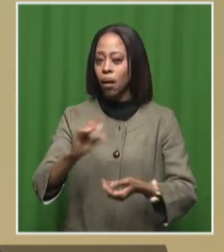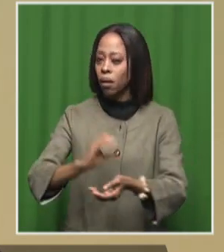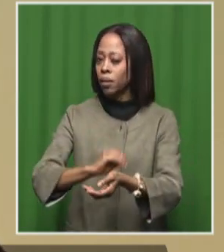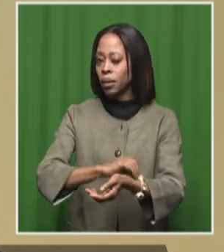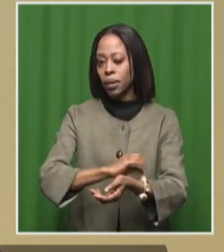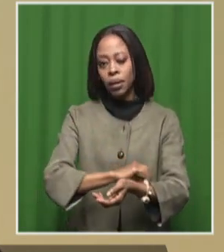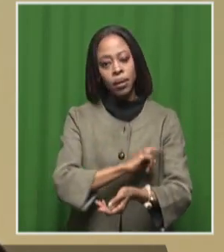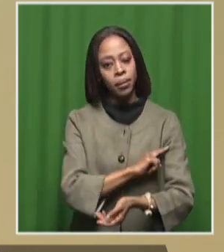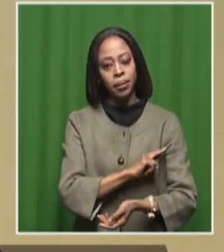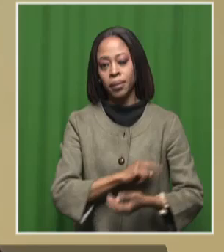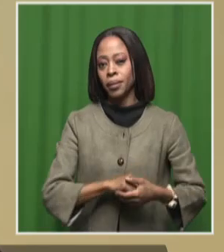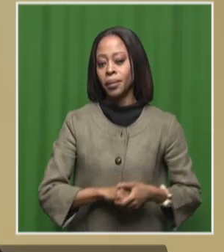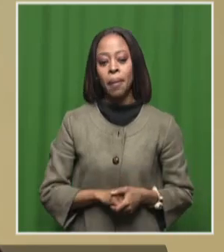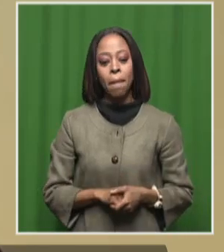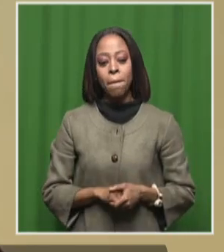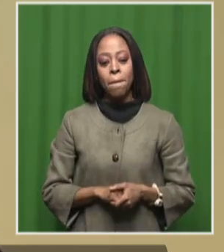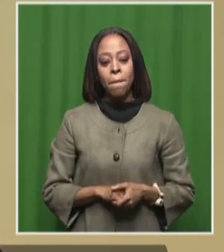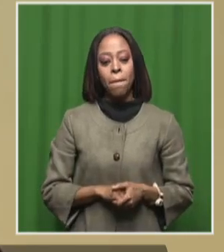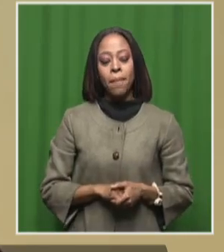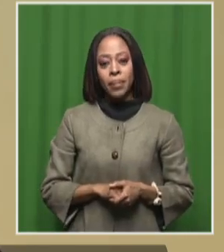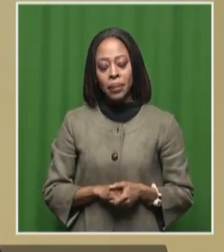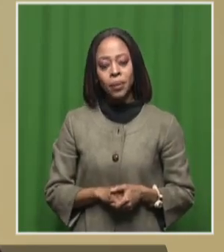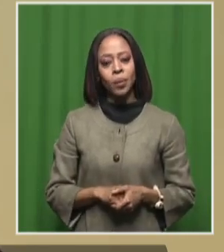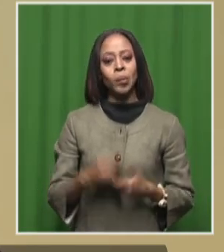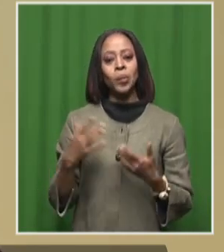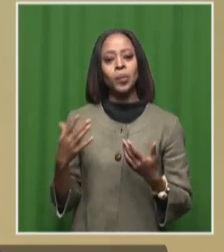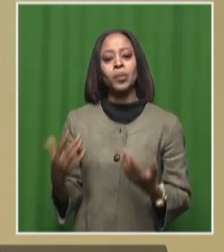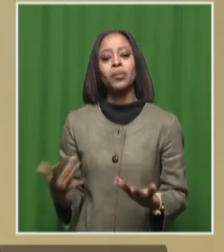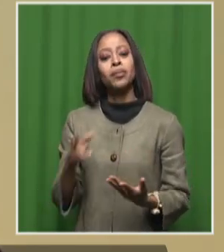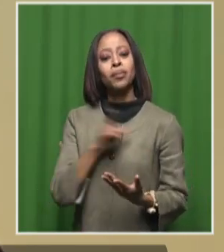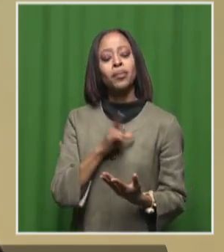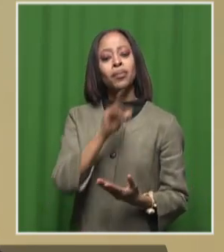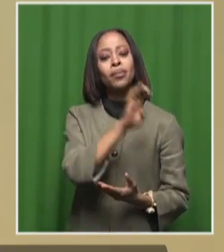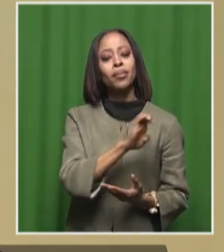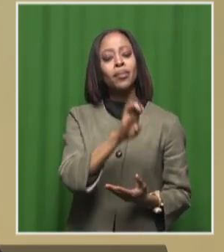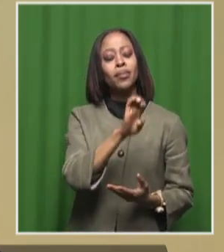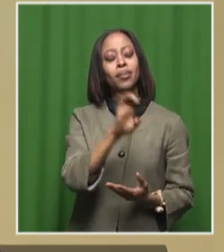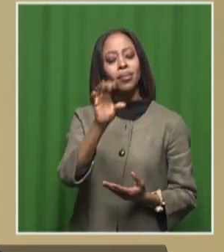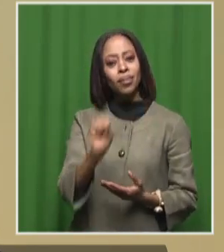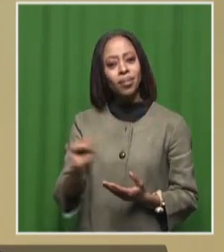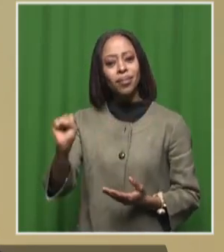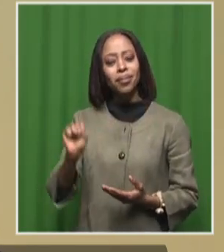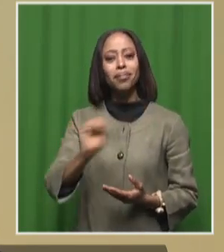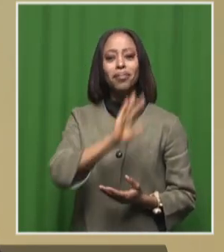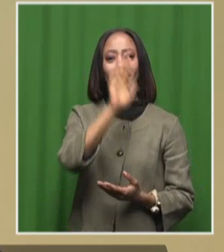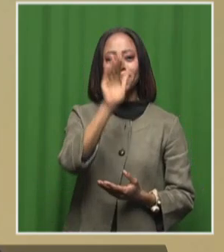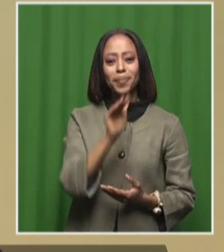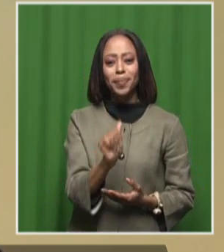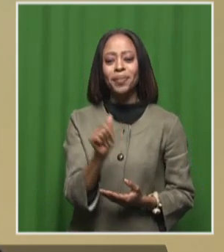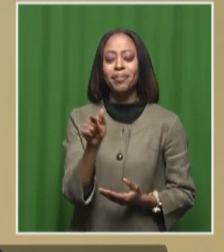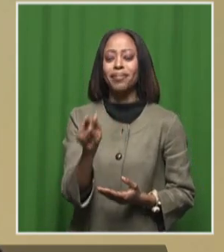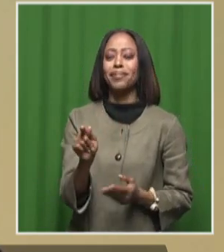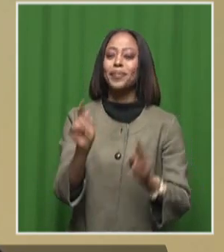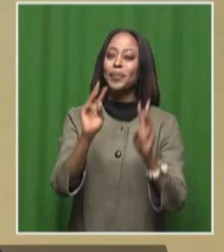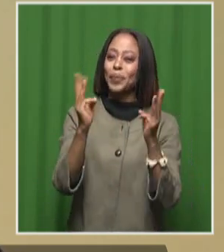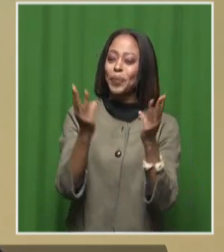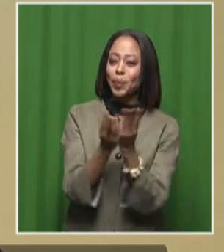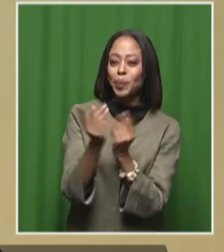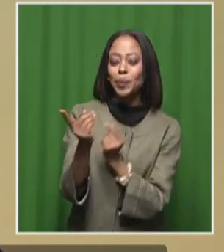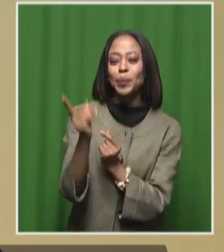we've actually moved forward in Eastern and Southern Africa. Globally, from the documents or the records that you